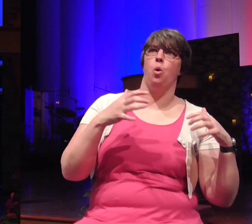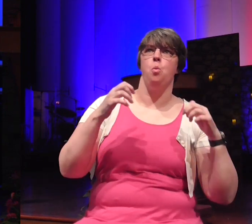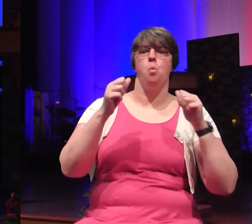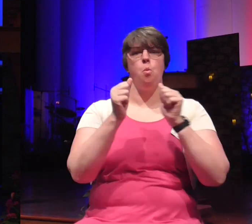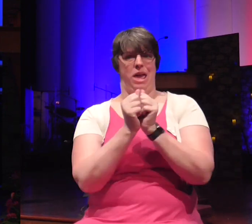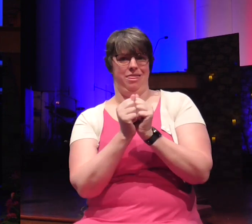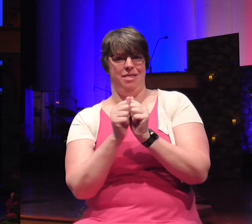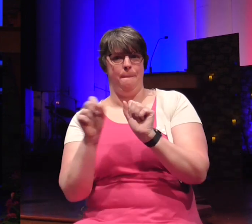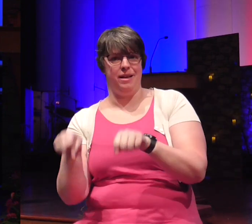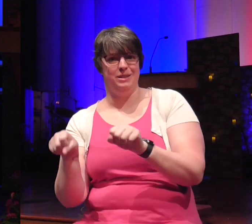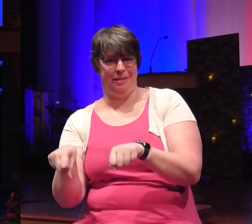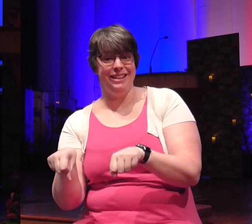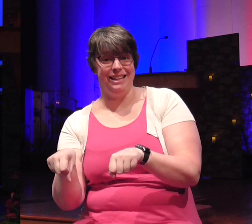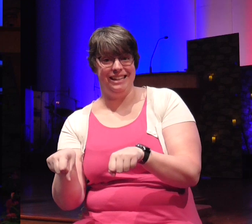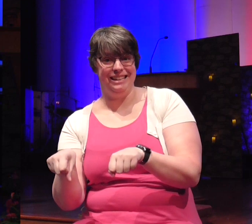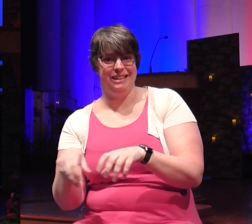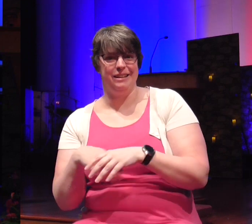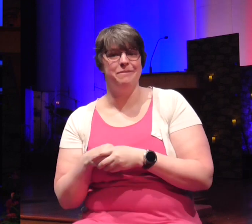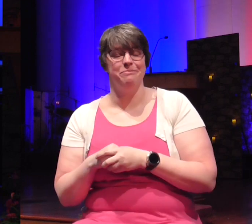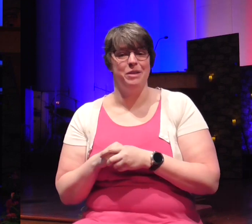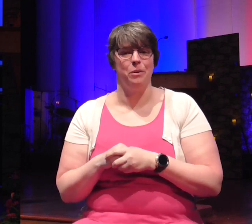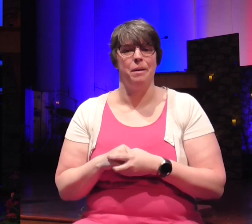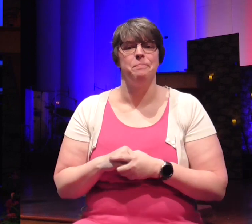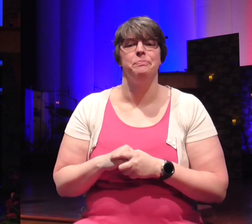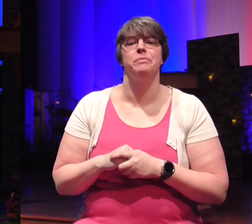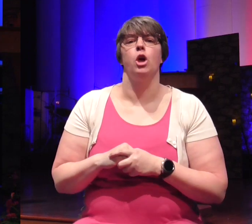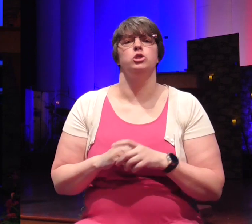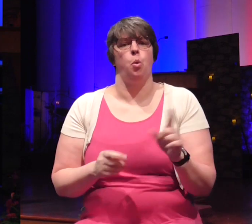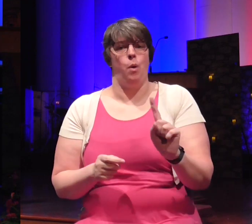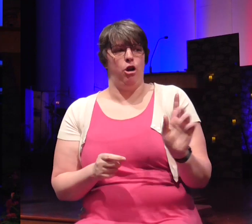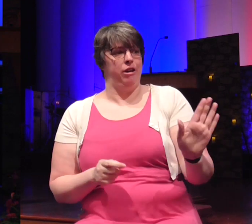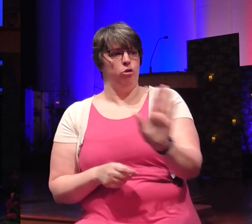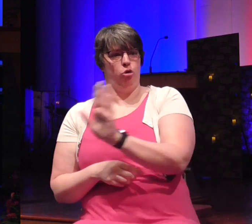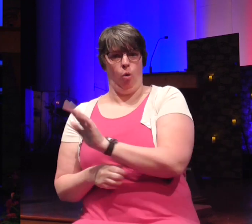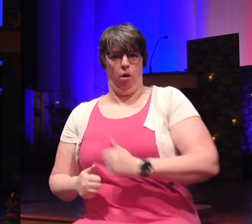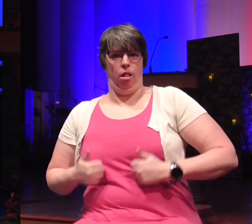Where in your life does your heart want to go?